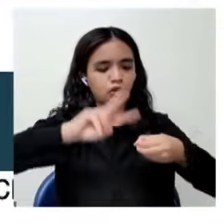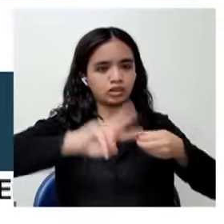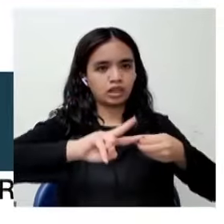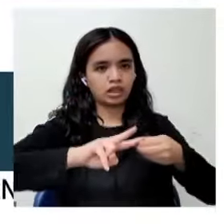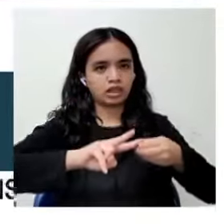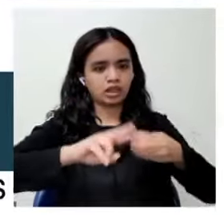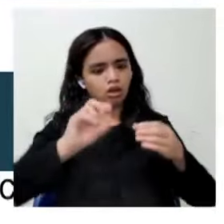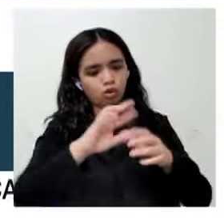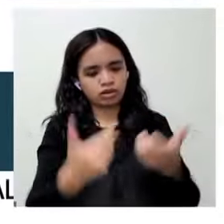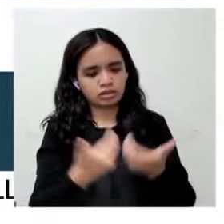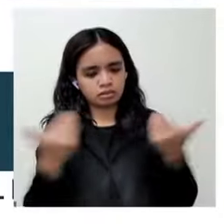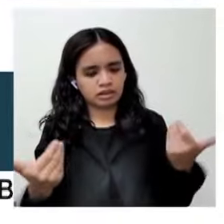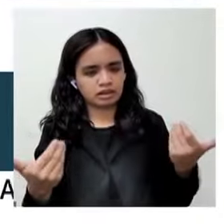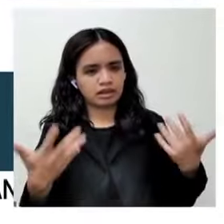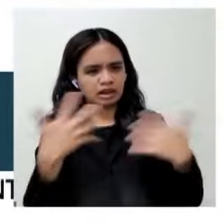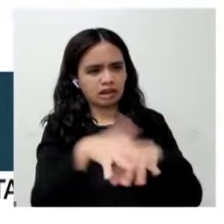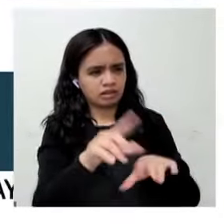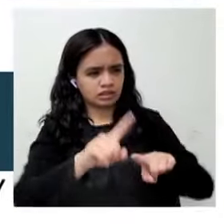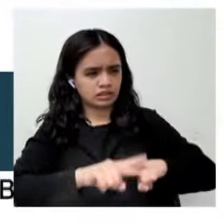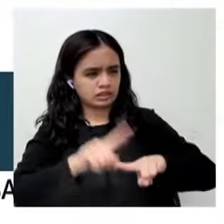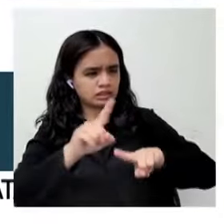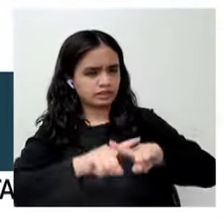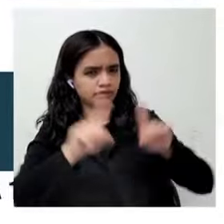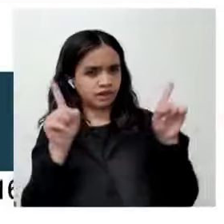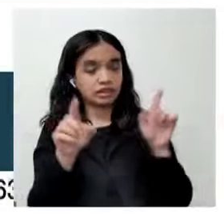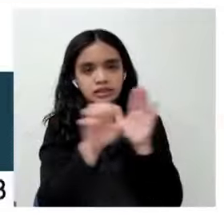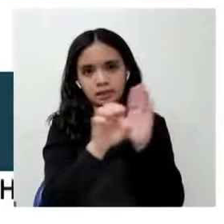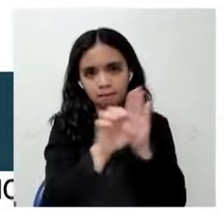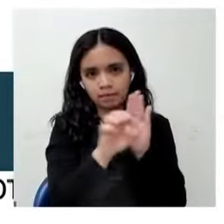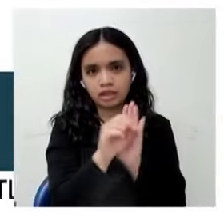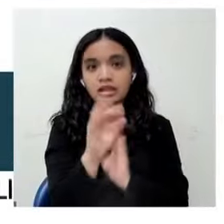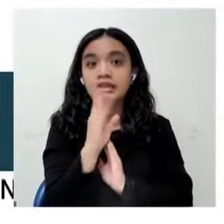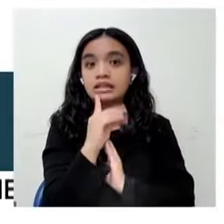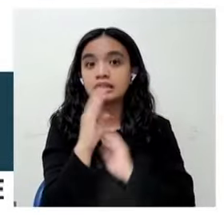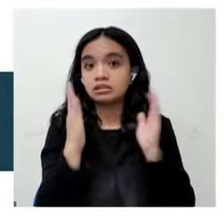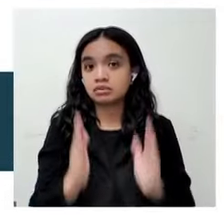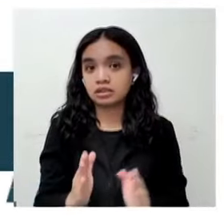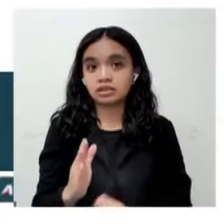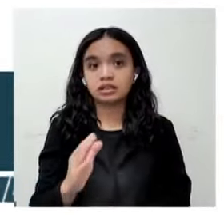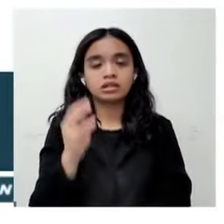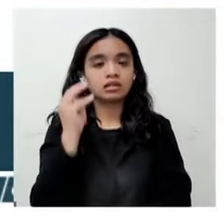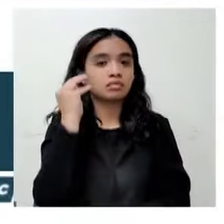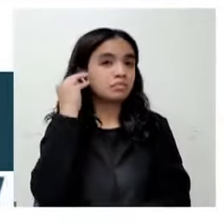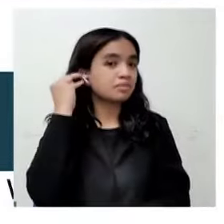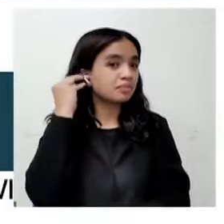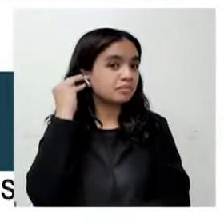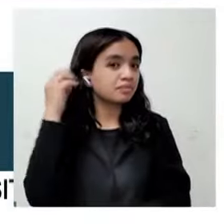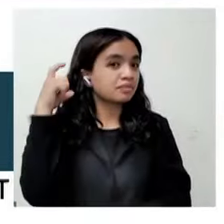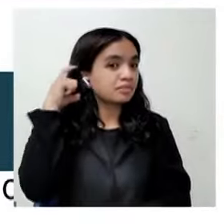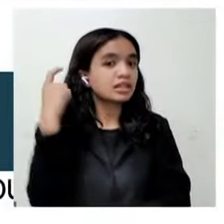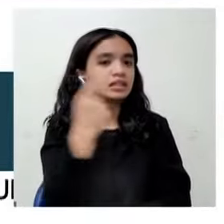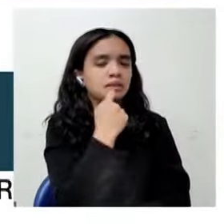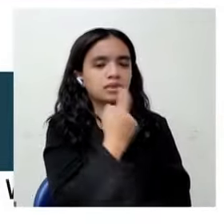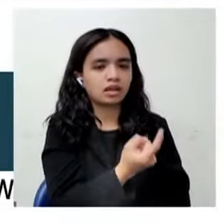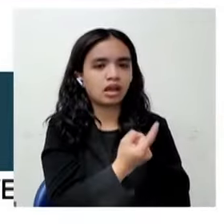mukhang nagkakaiba po. Kasi halimbawa po, si Speaker Martin Romualdez, he stopped at saying that,